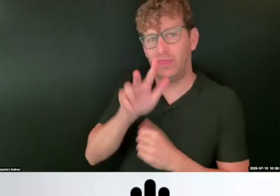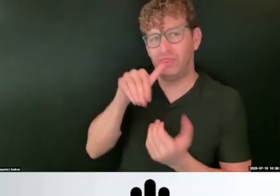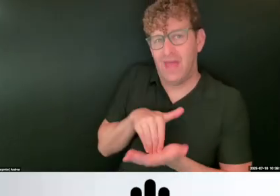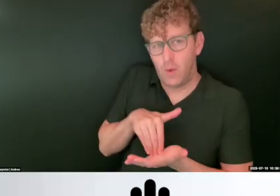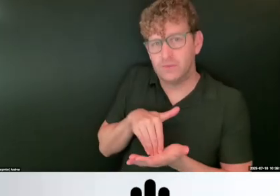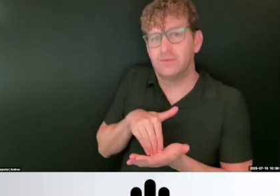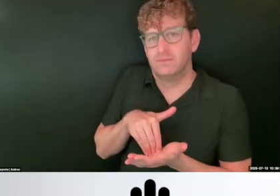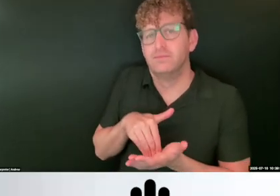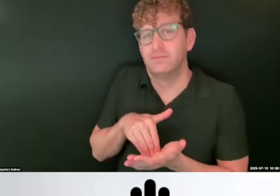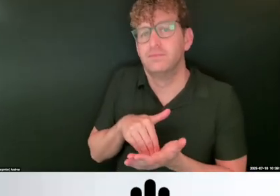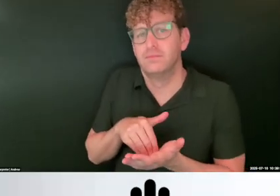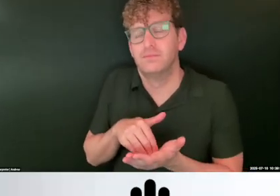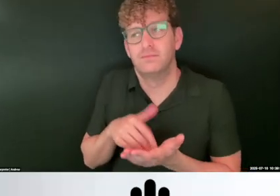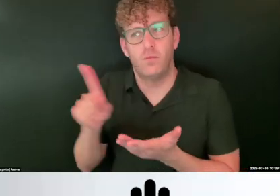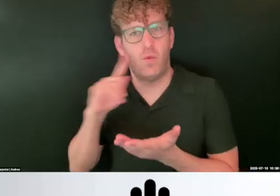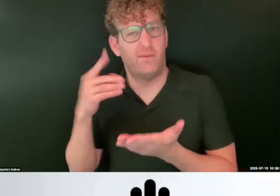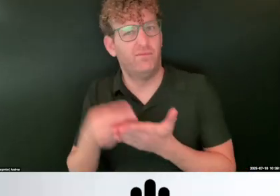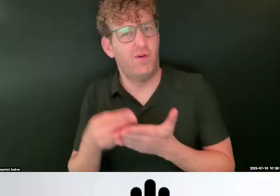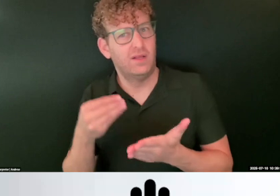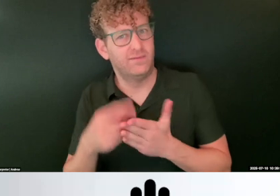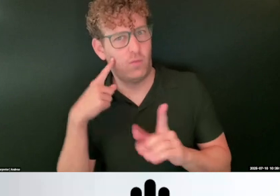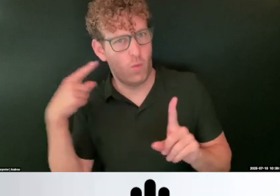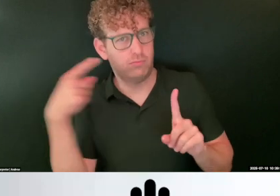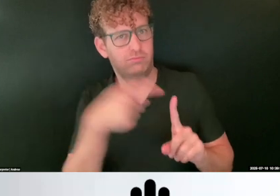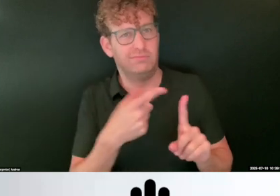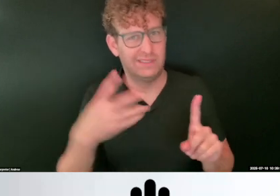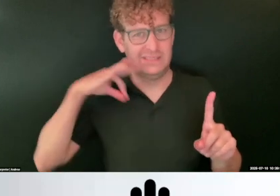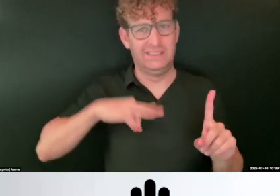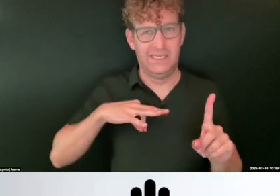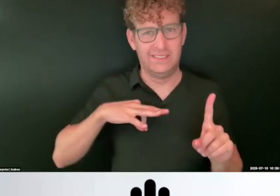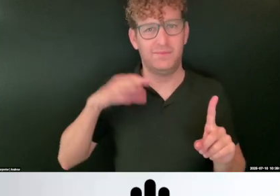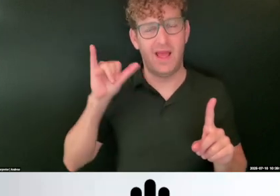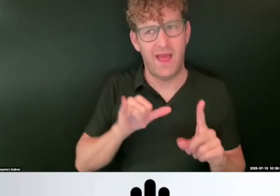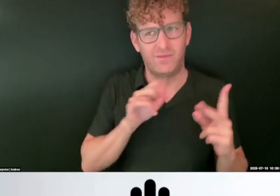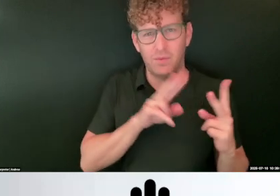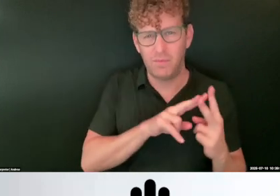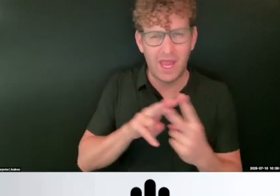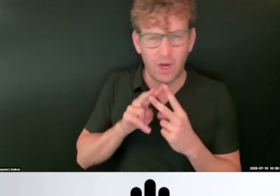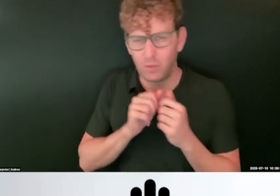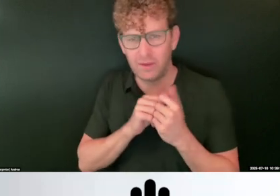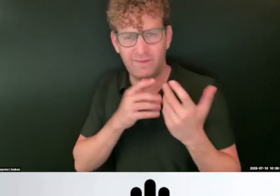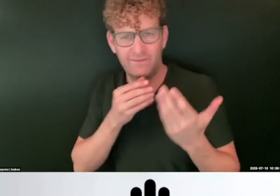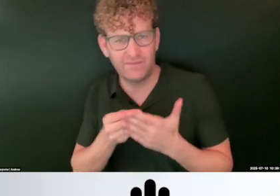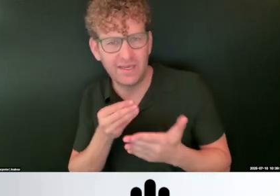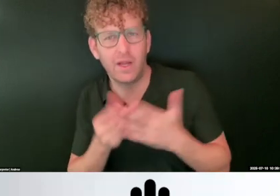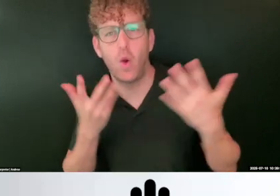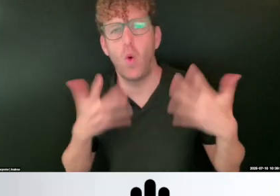have to pair it with funding that they already have for Clean Cars for All. So I think, does that answer your